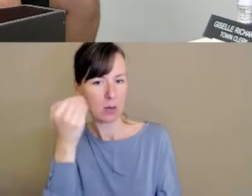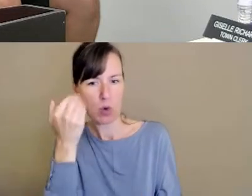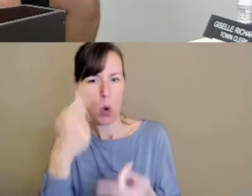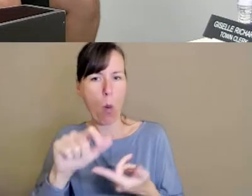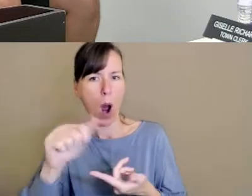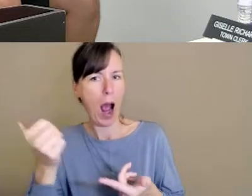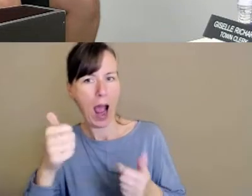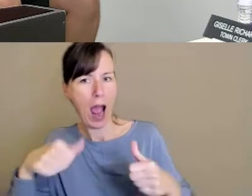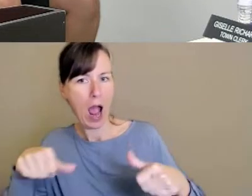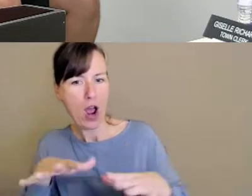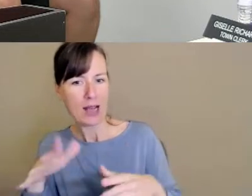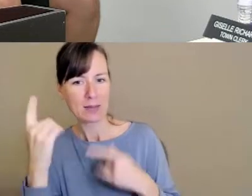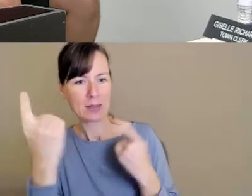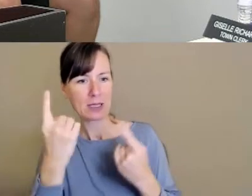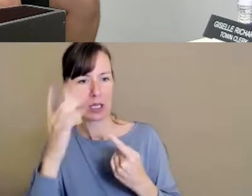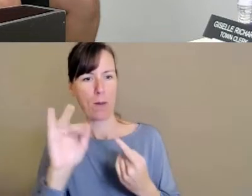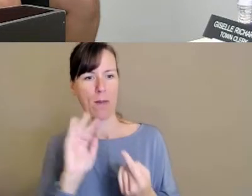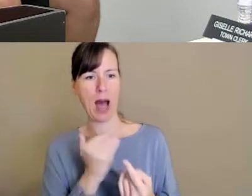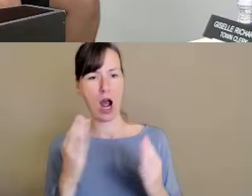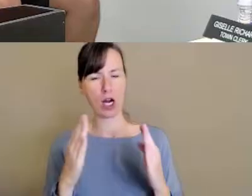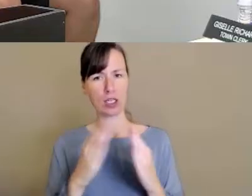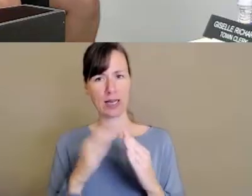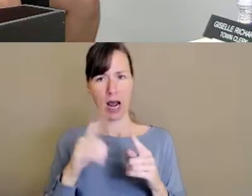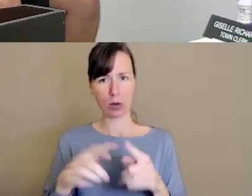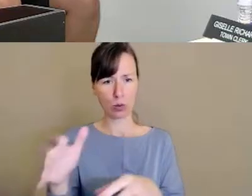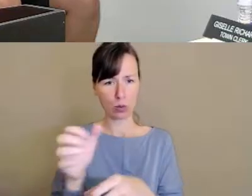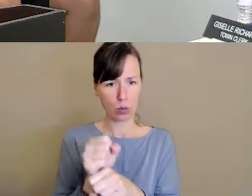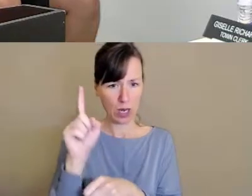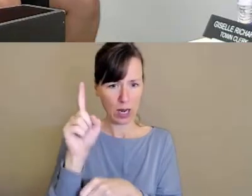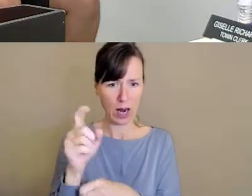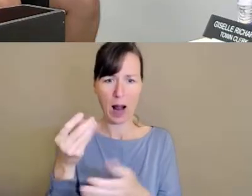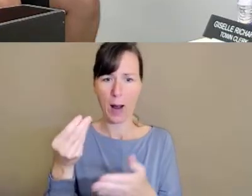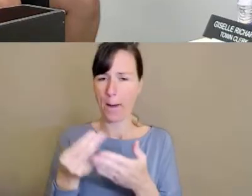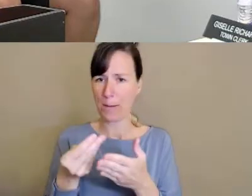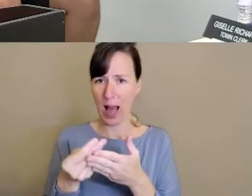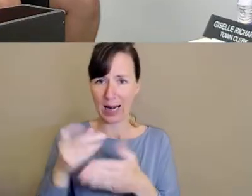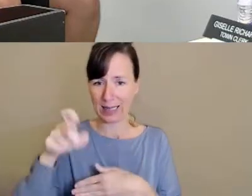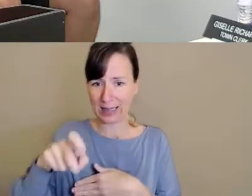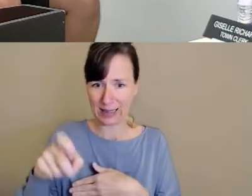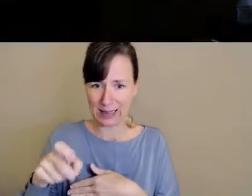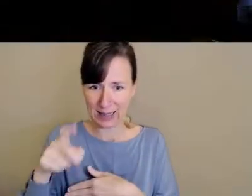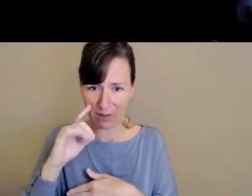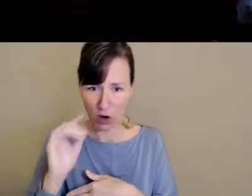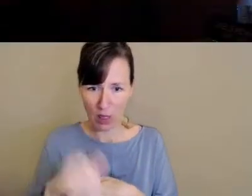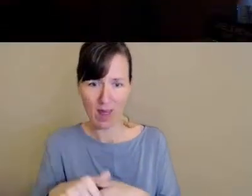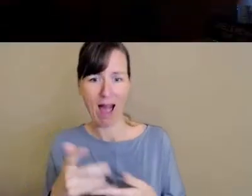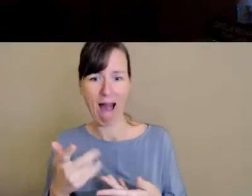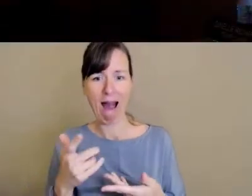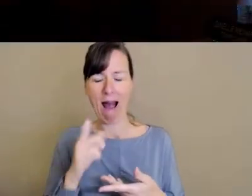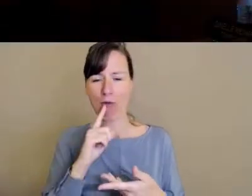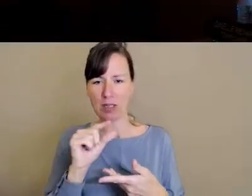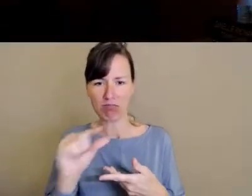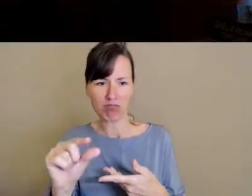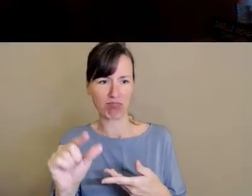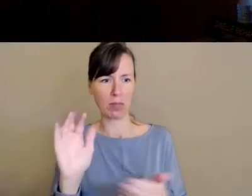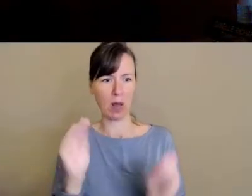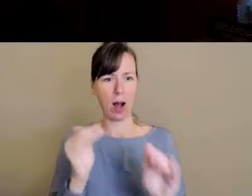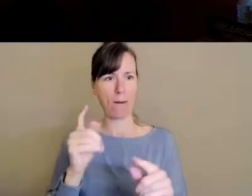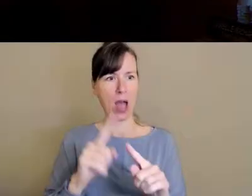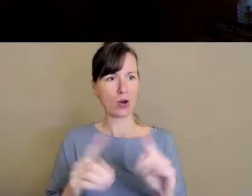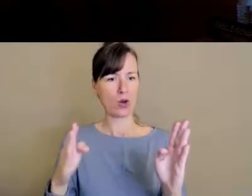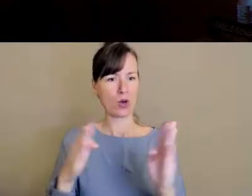a no-brainer. This is a no-brainer to me. Given the recent economic uncertainty.